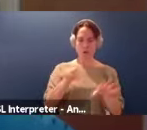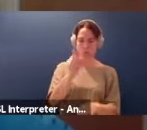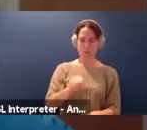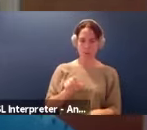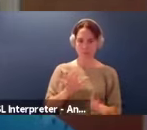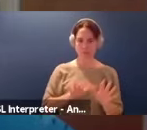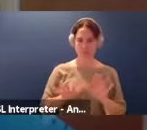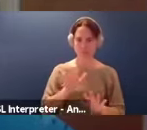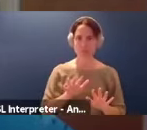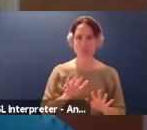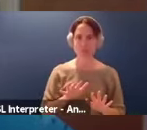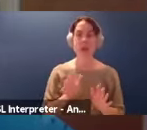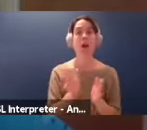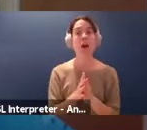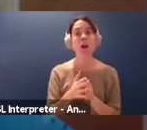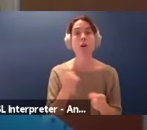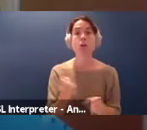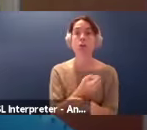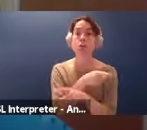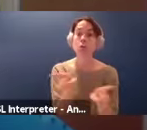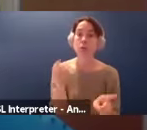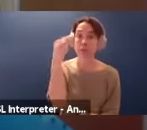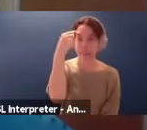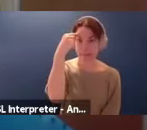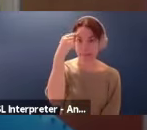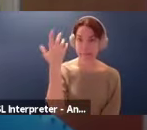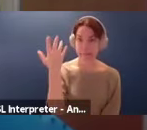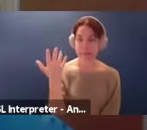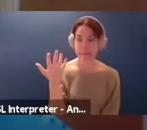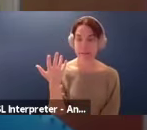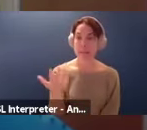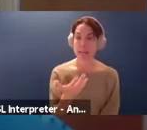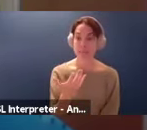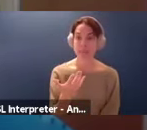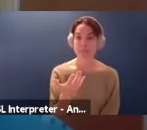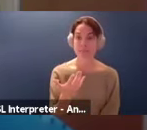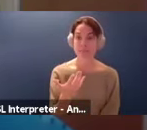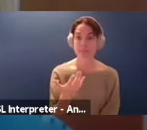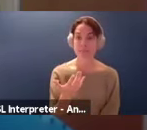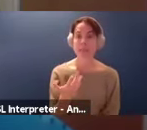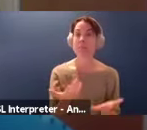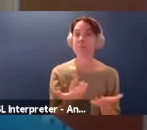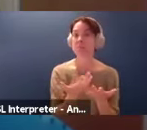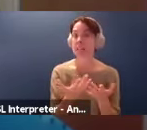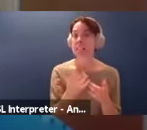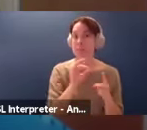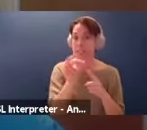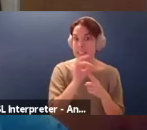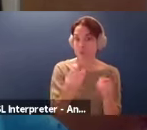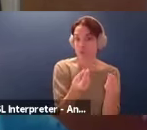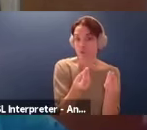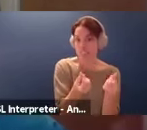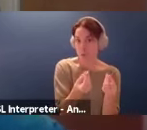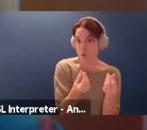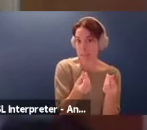do you think do you consider that these specific resources are useful so